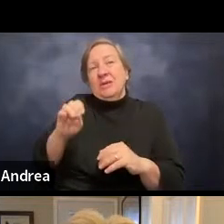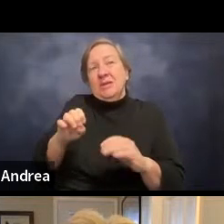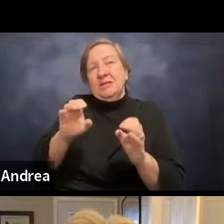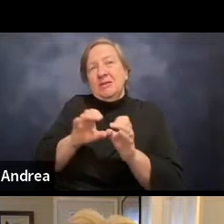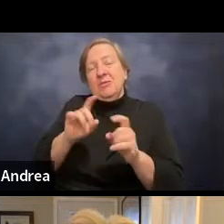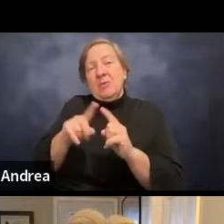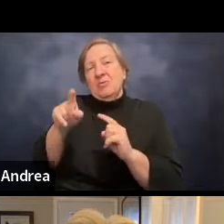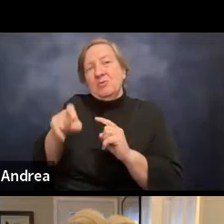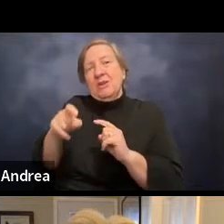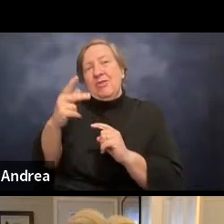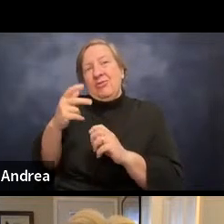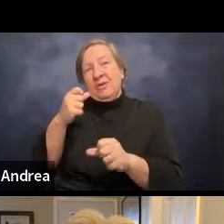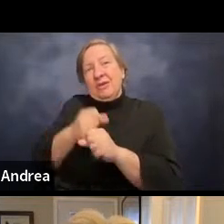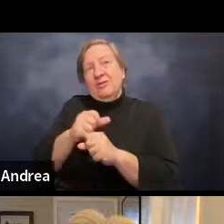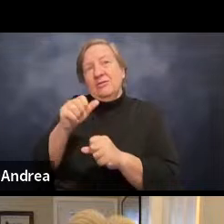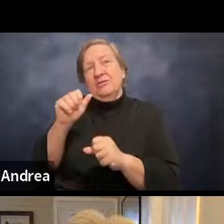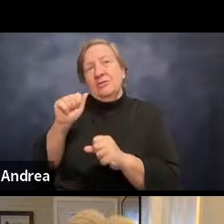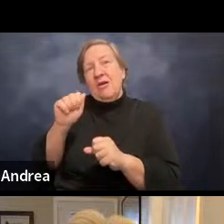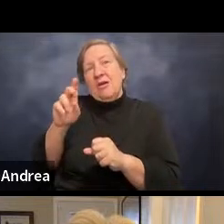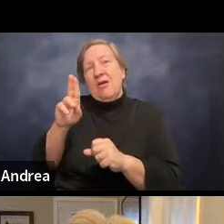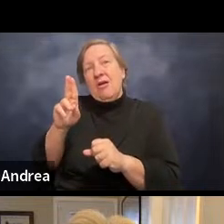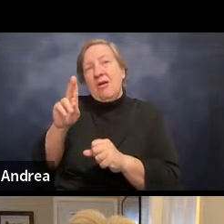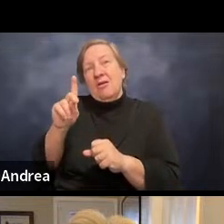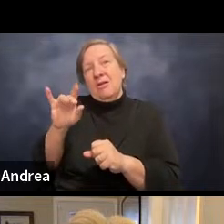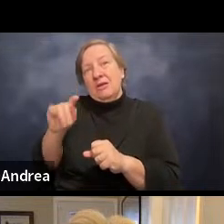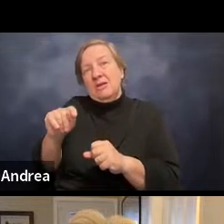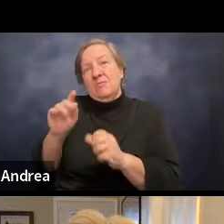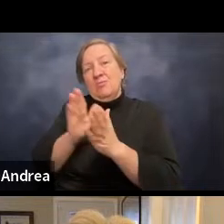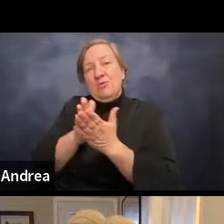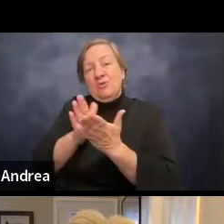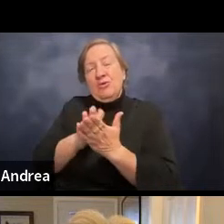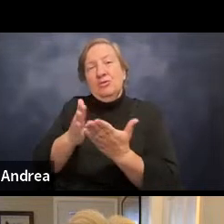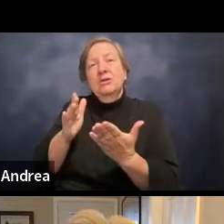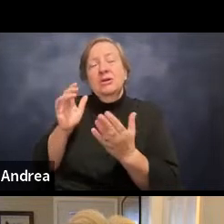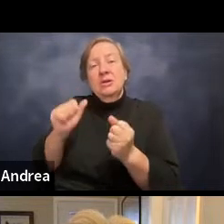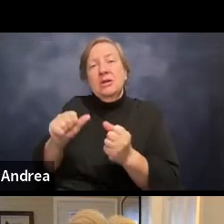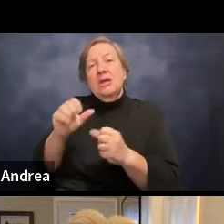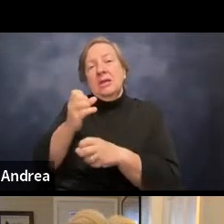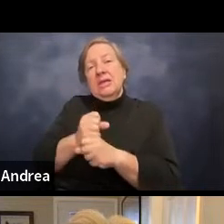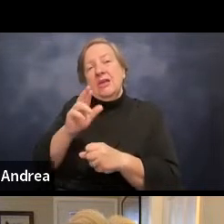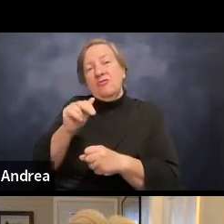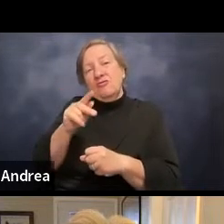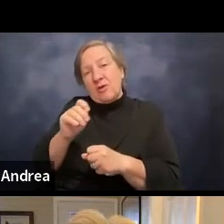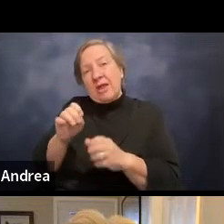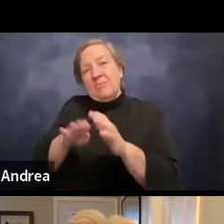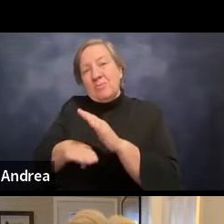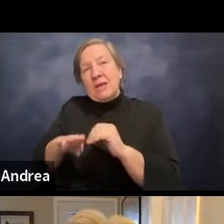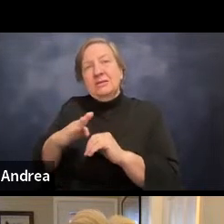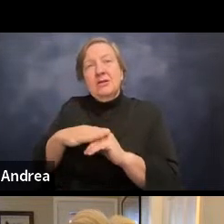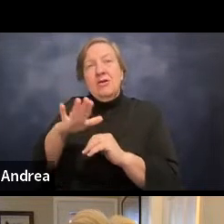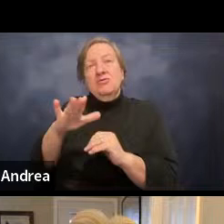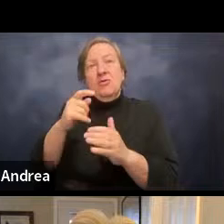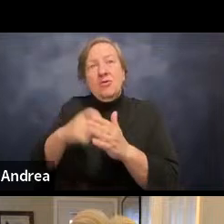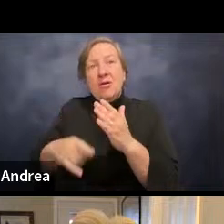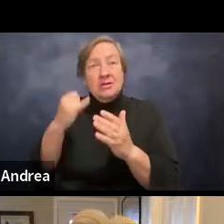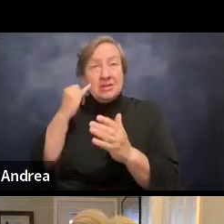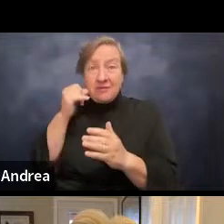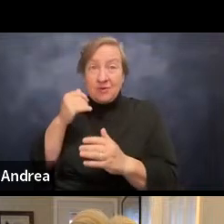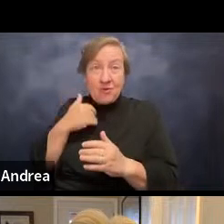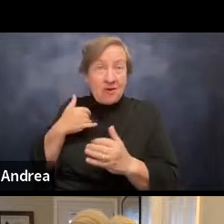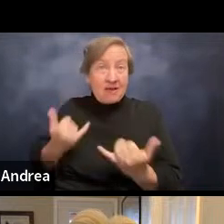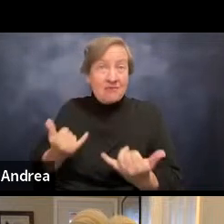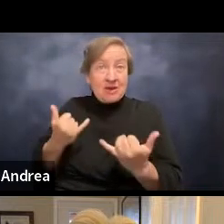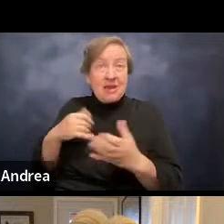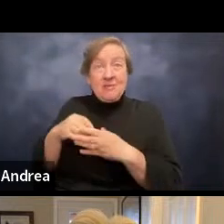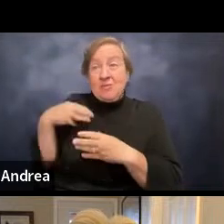need 3 years of auditable books to get a rate that is based on your cost. And if you don't have that, right now in Washington